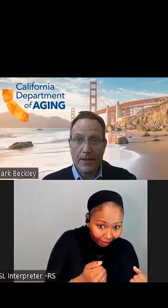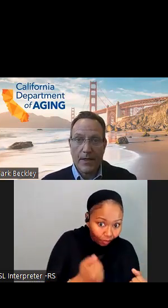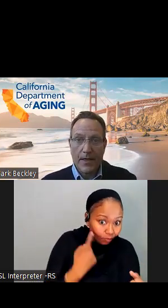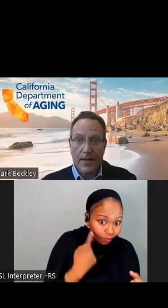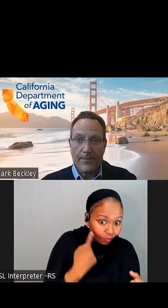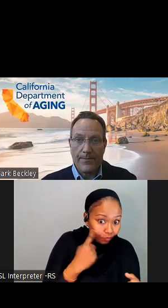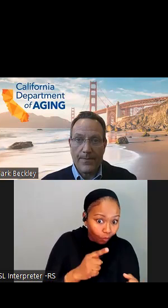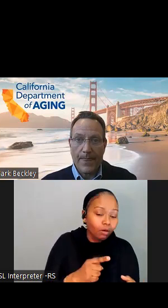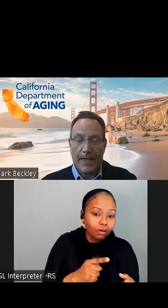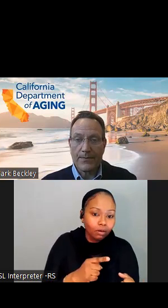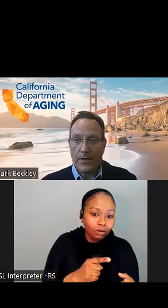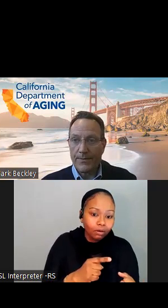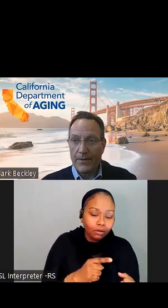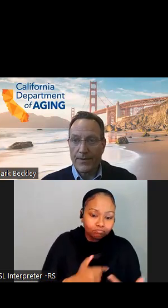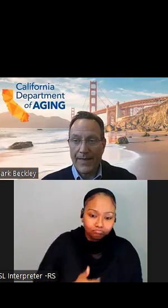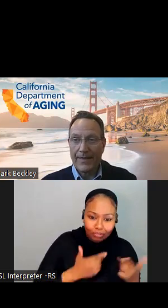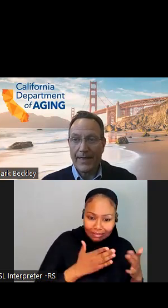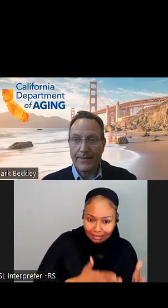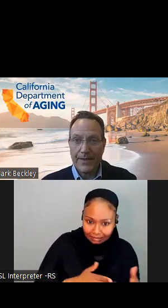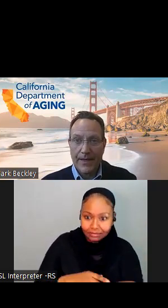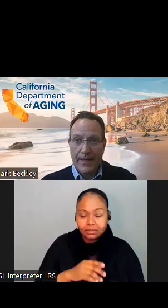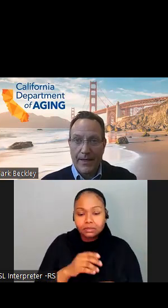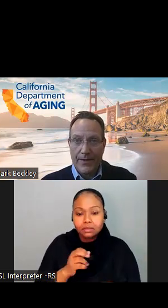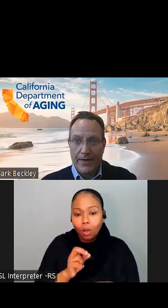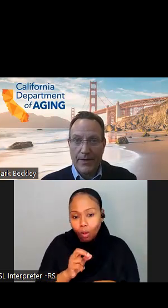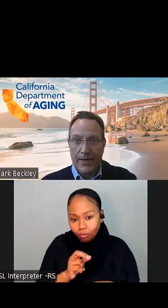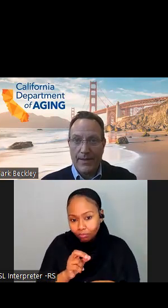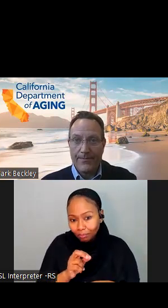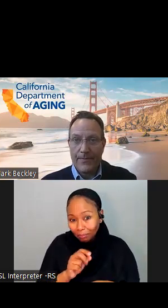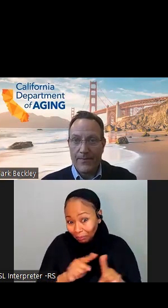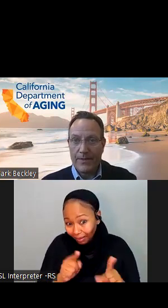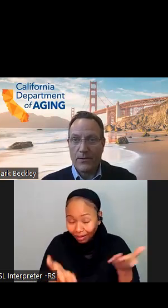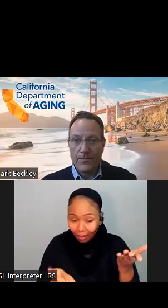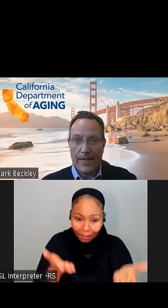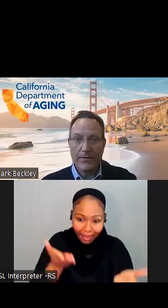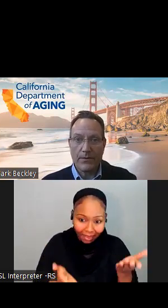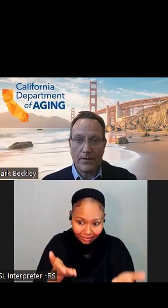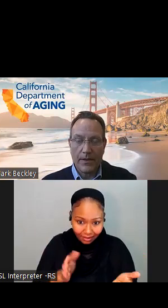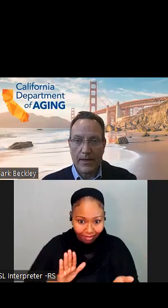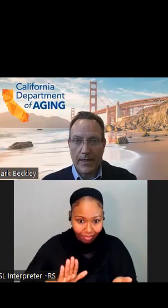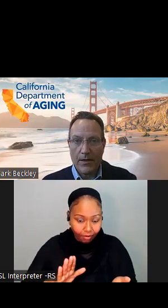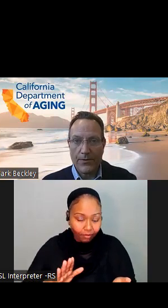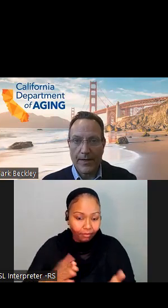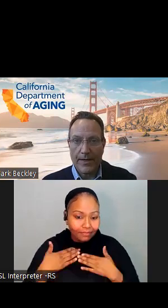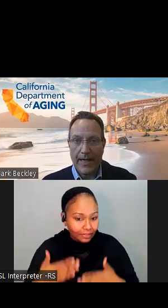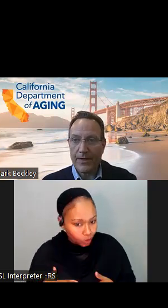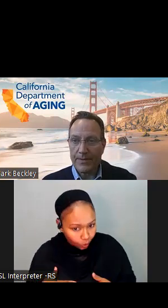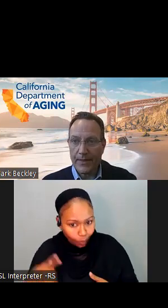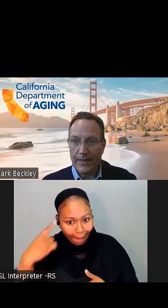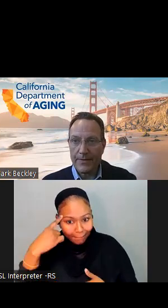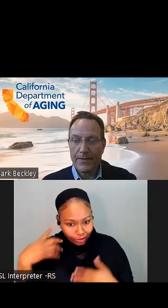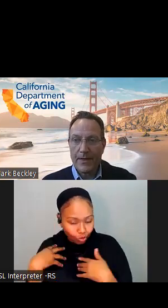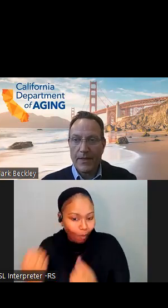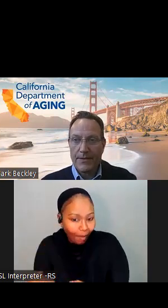residents, as well as balancing that against their physical, mental health and